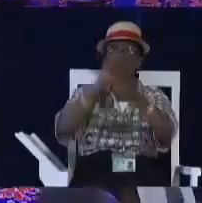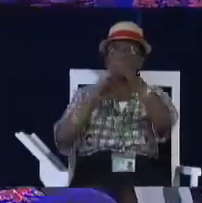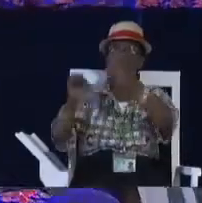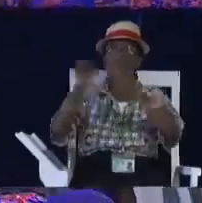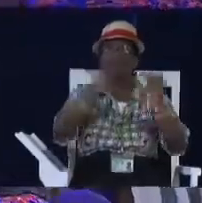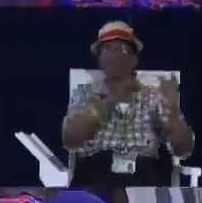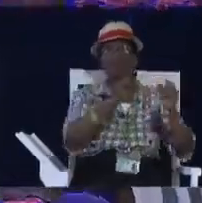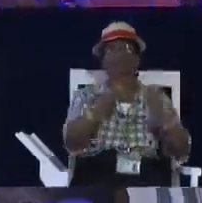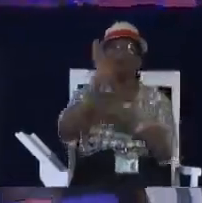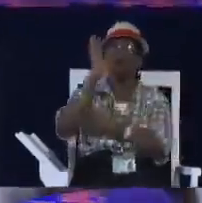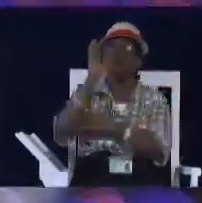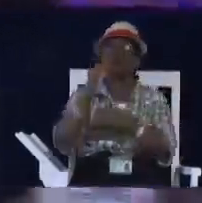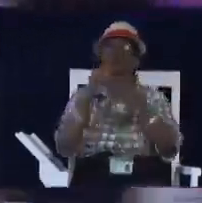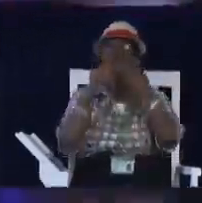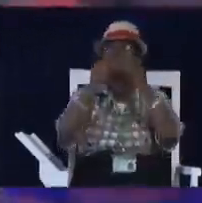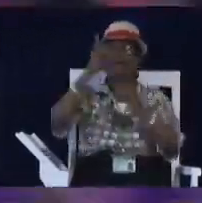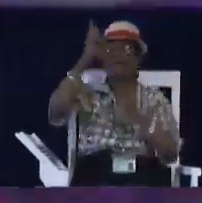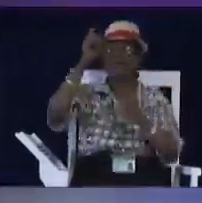Thank you, Father.